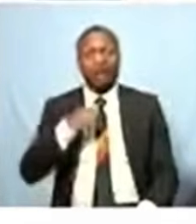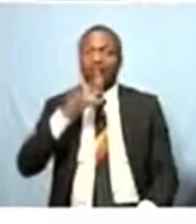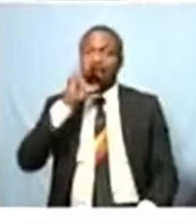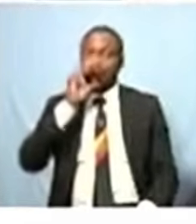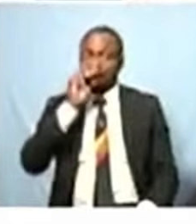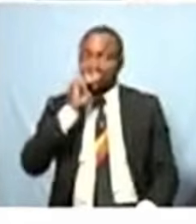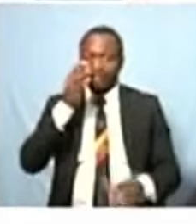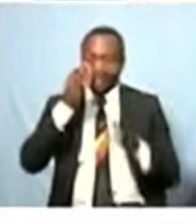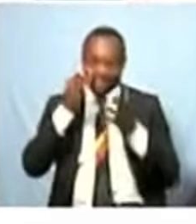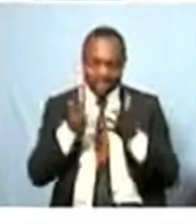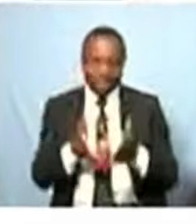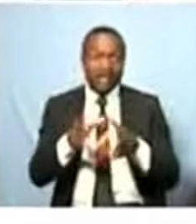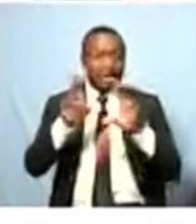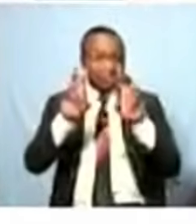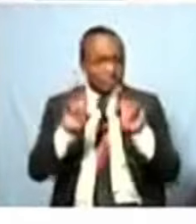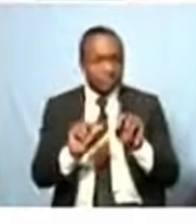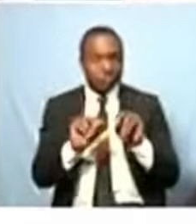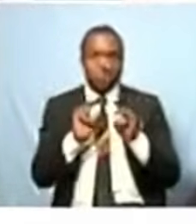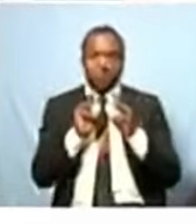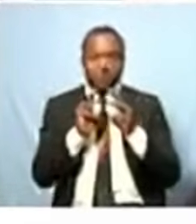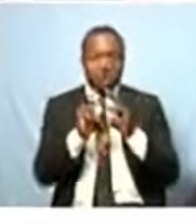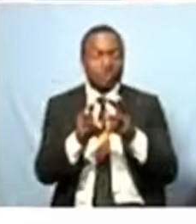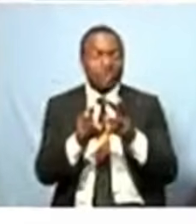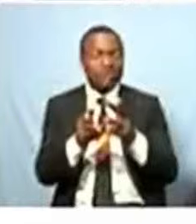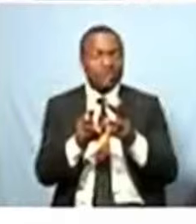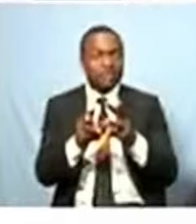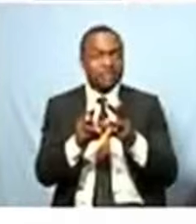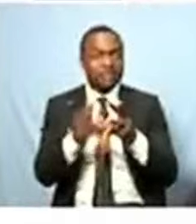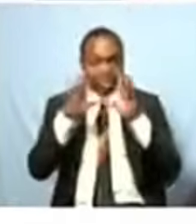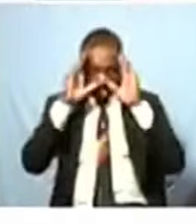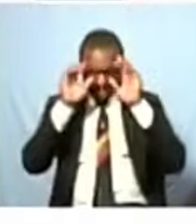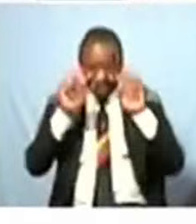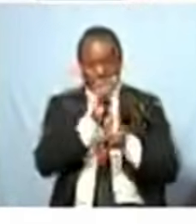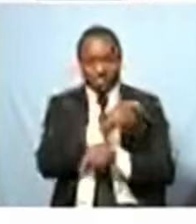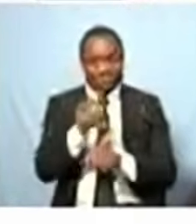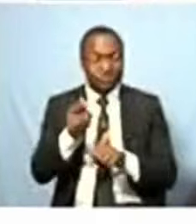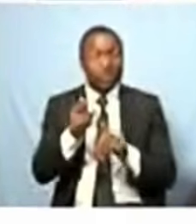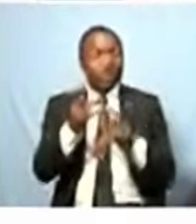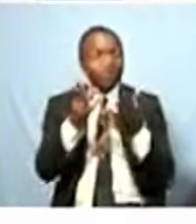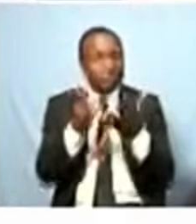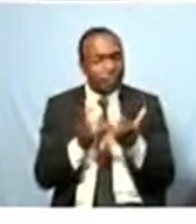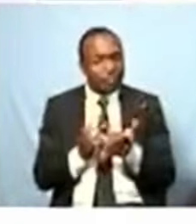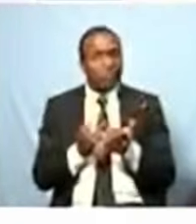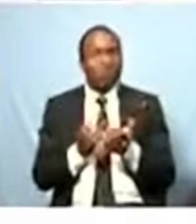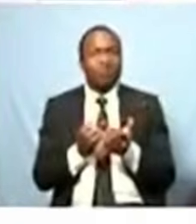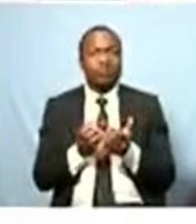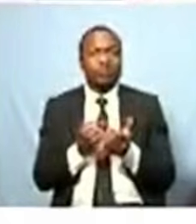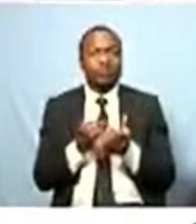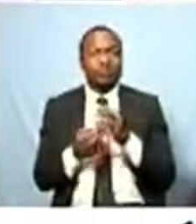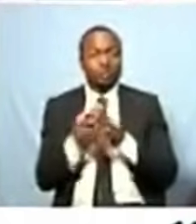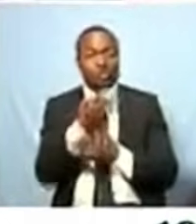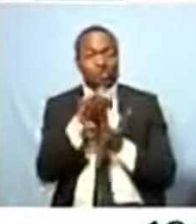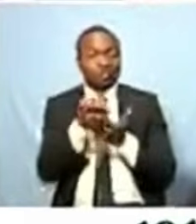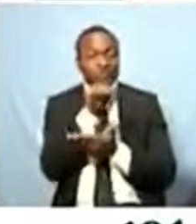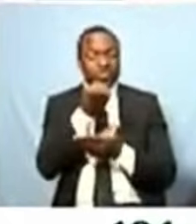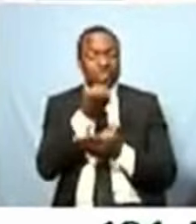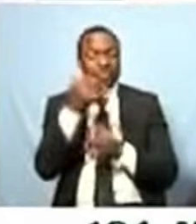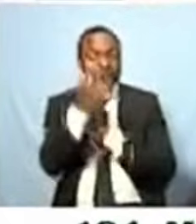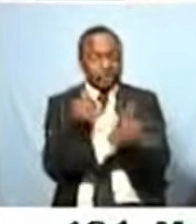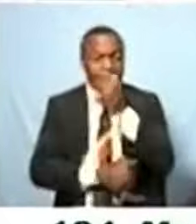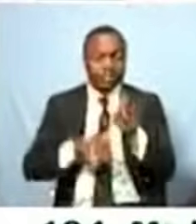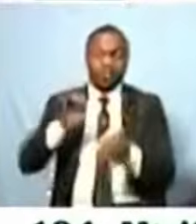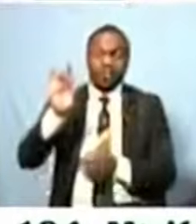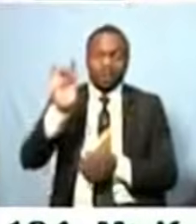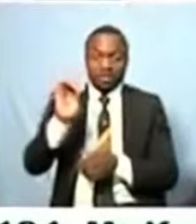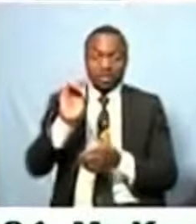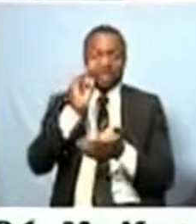here that there is no way you can be like President Hakainde Hichilema wanting to grow the economy of this country to 80